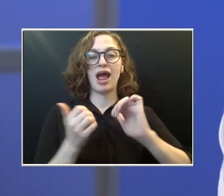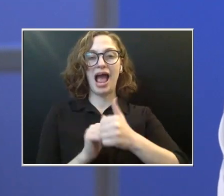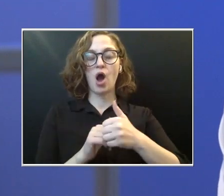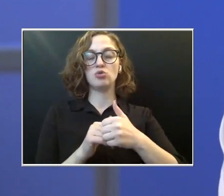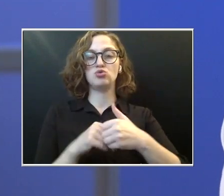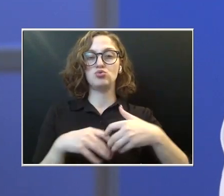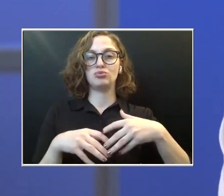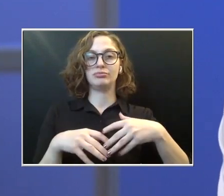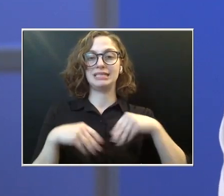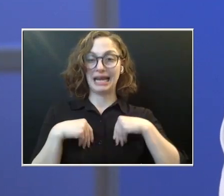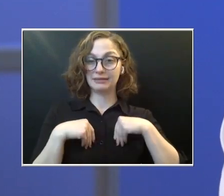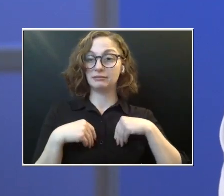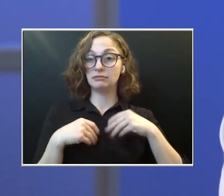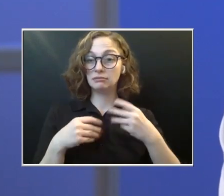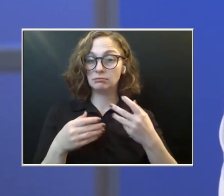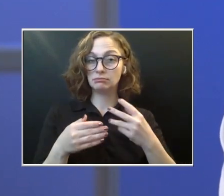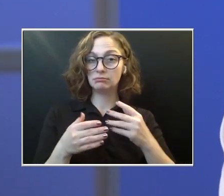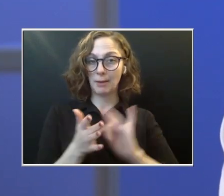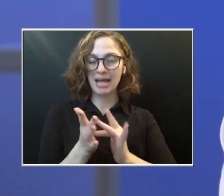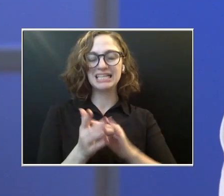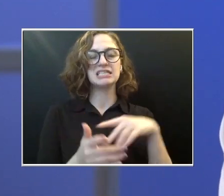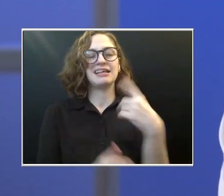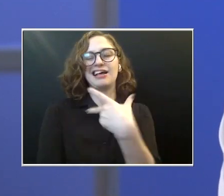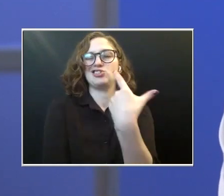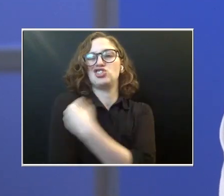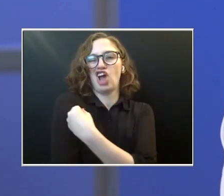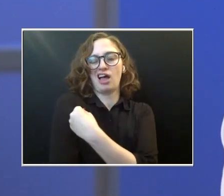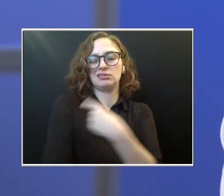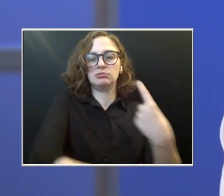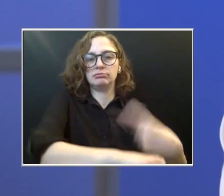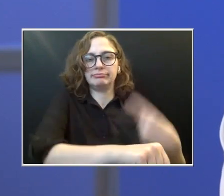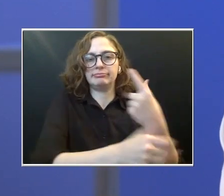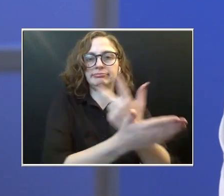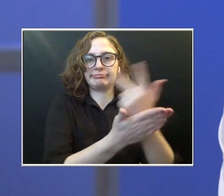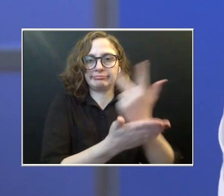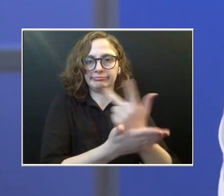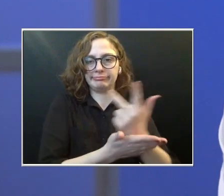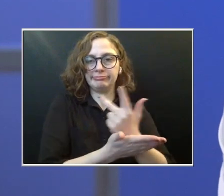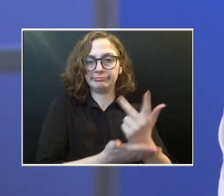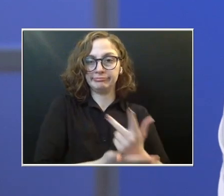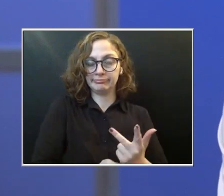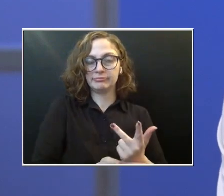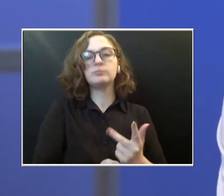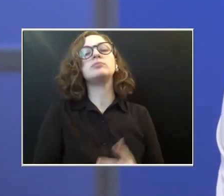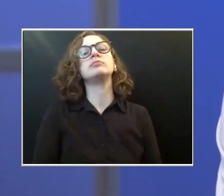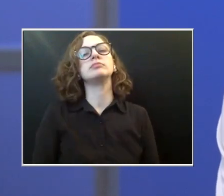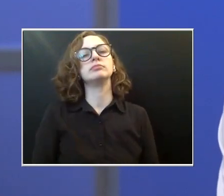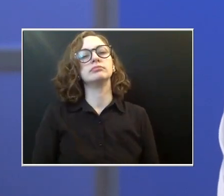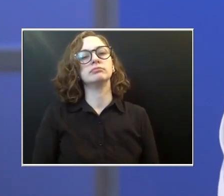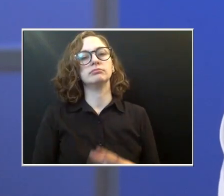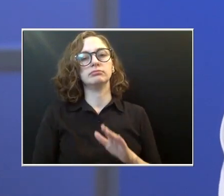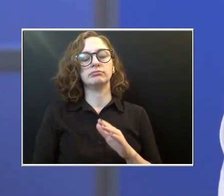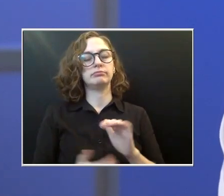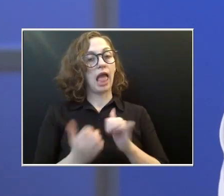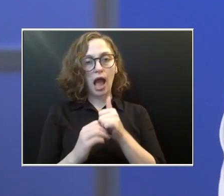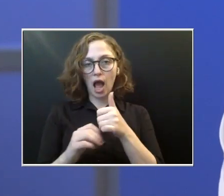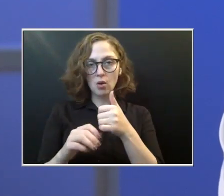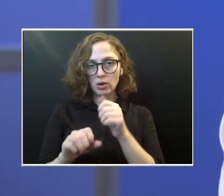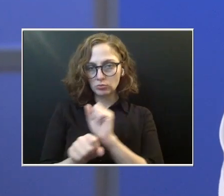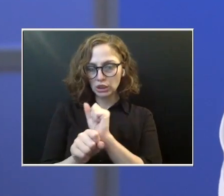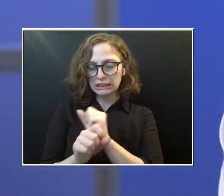shot once every 3 weeks, and works in a different way from the 3 different families of medicines that we have now. And